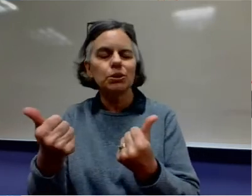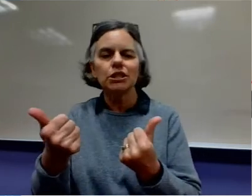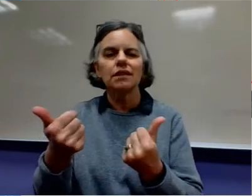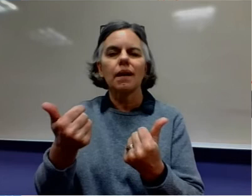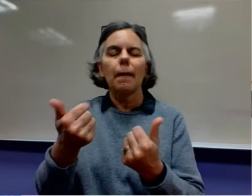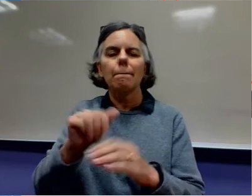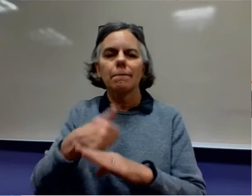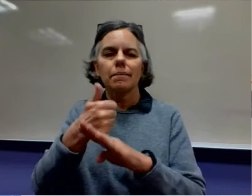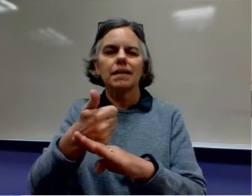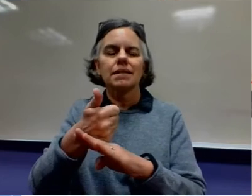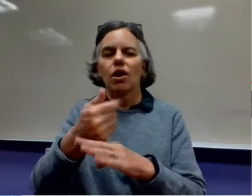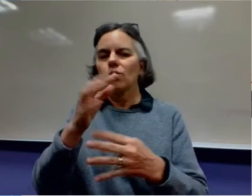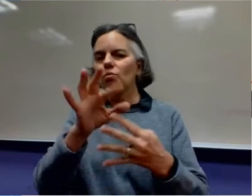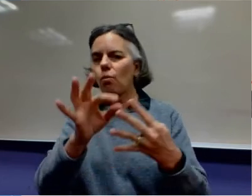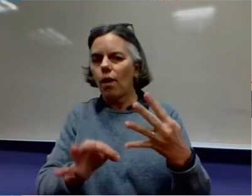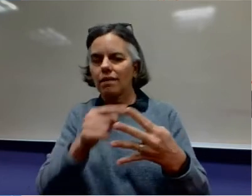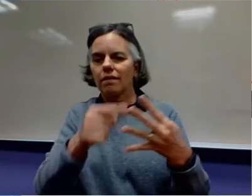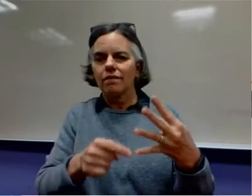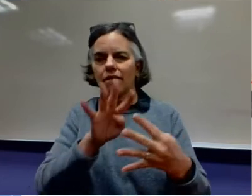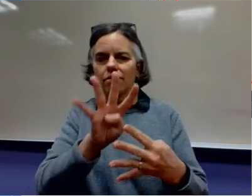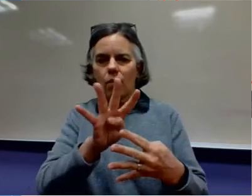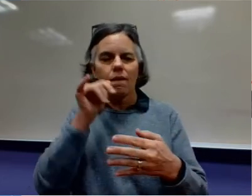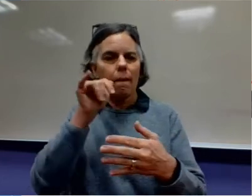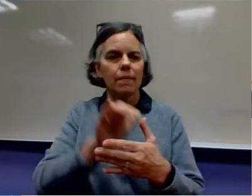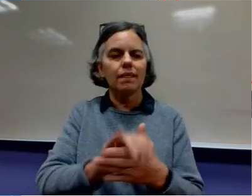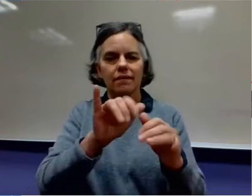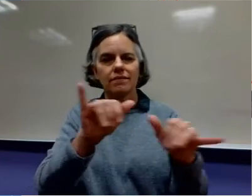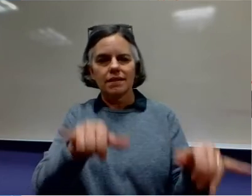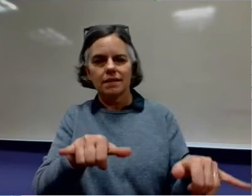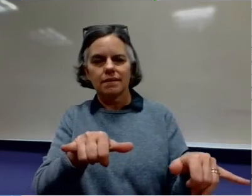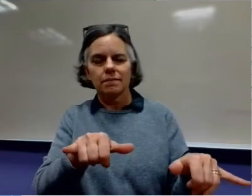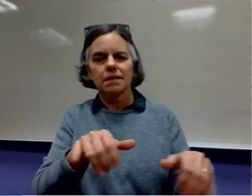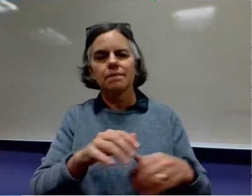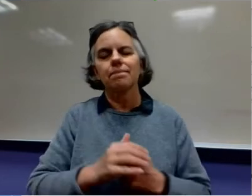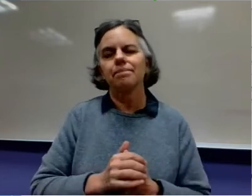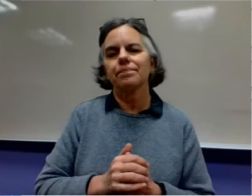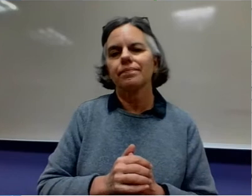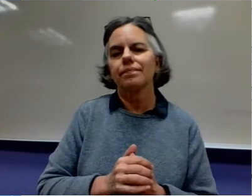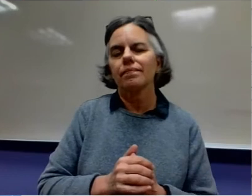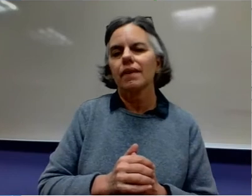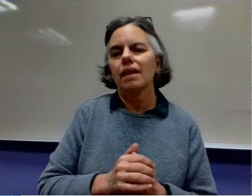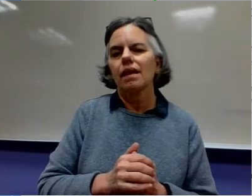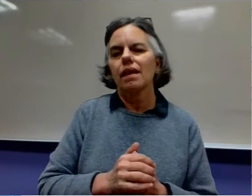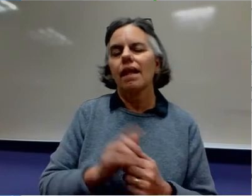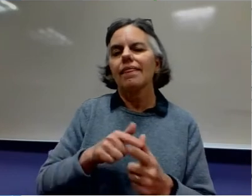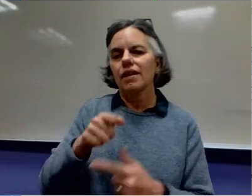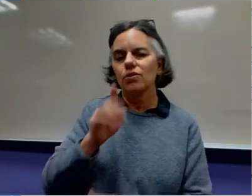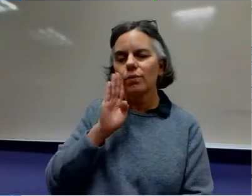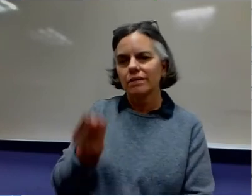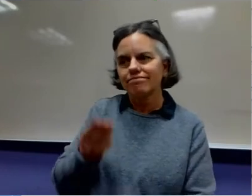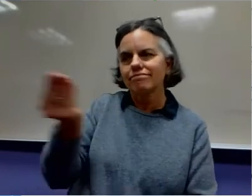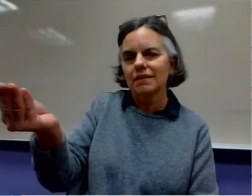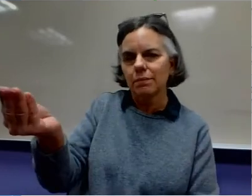one of the 4 belief systems over here. Okay. Okay, and then you'll submit